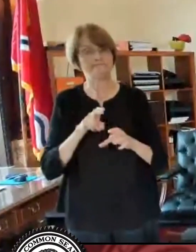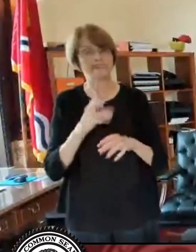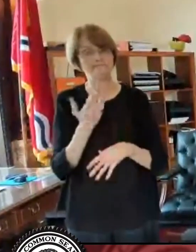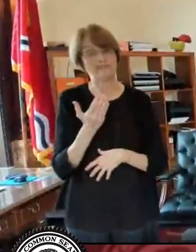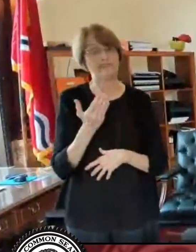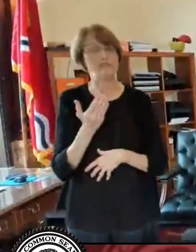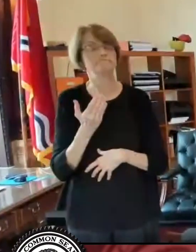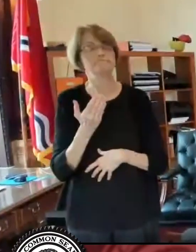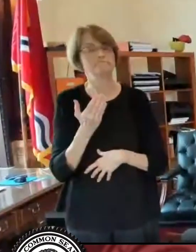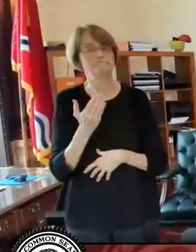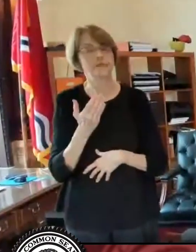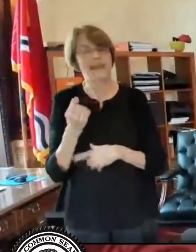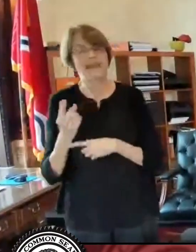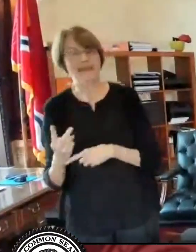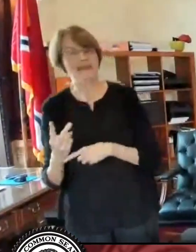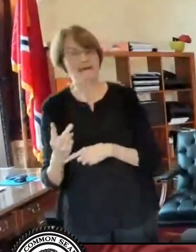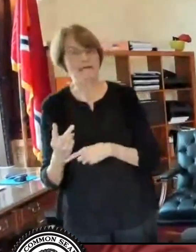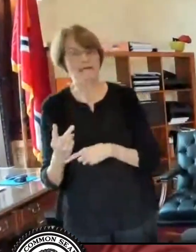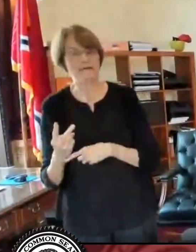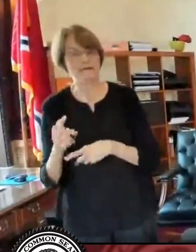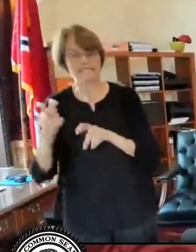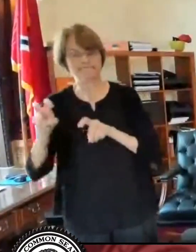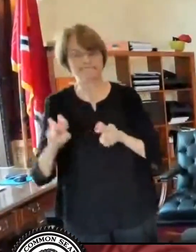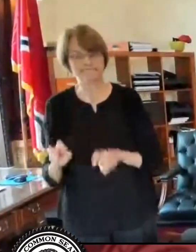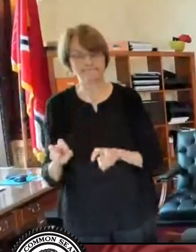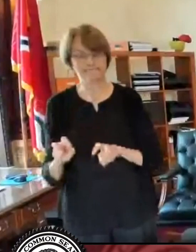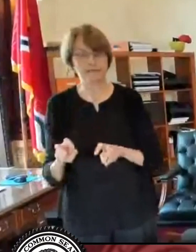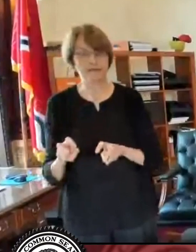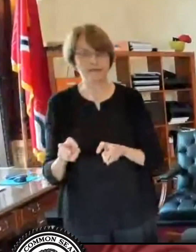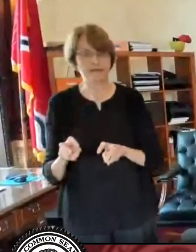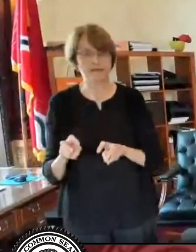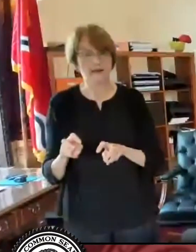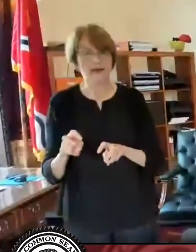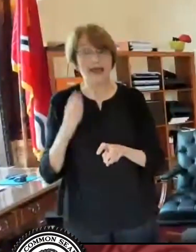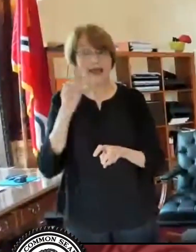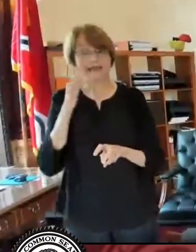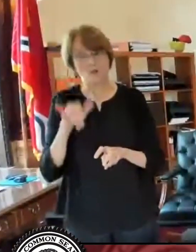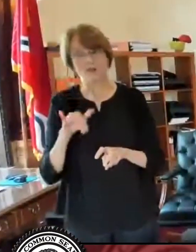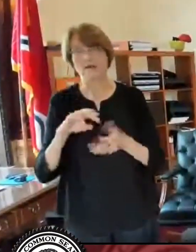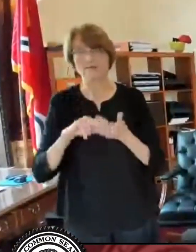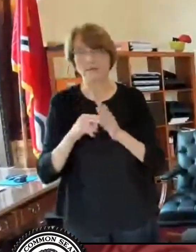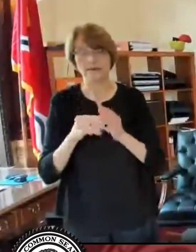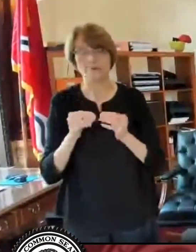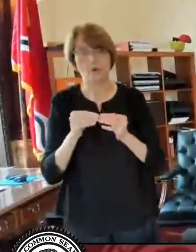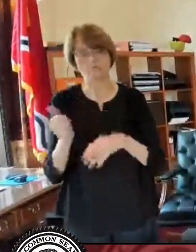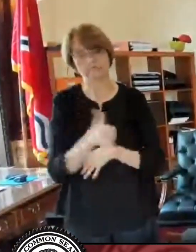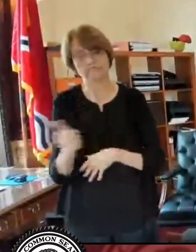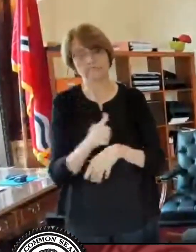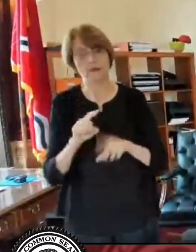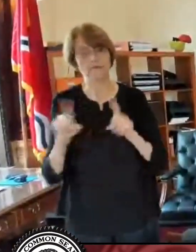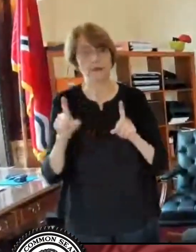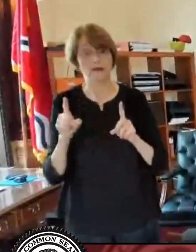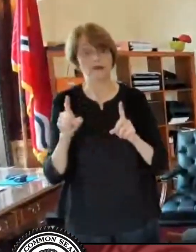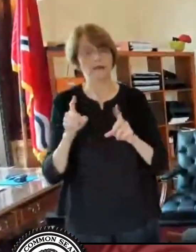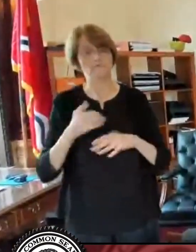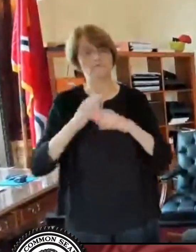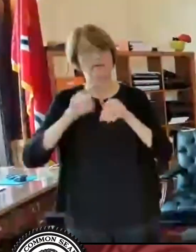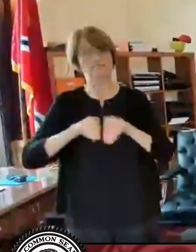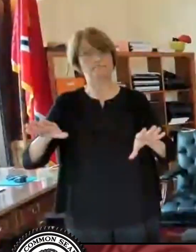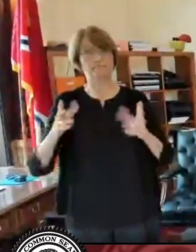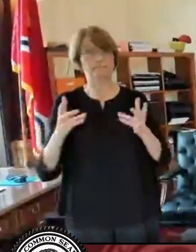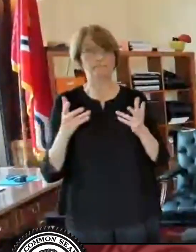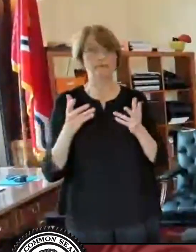know that's more runs, but you know, you don't want to spread COVID either. And of course, people can vote